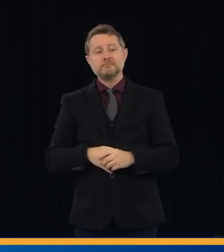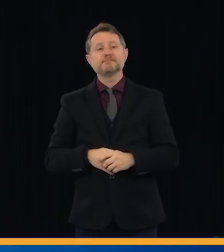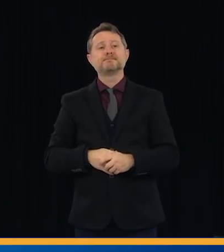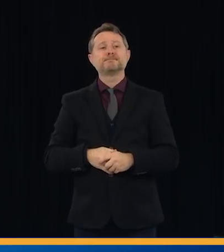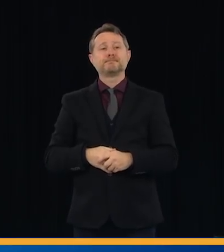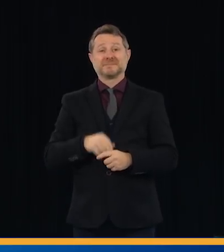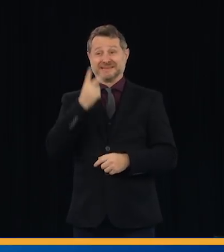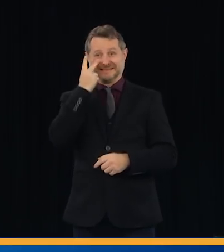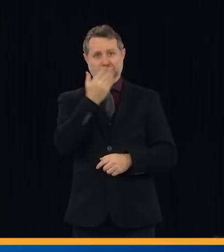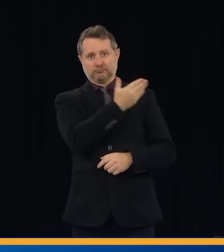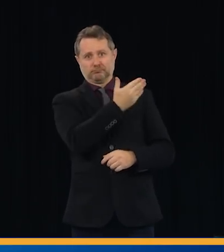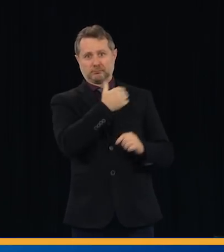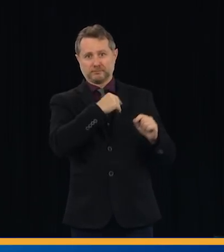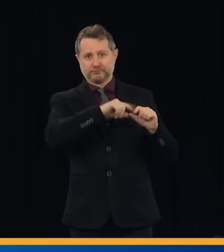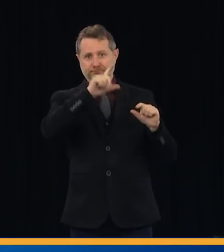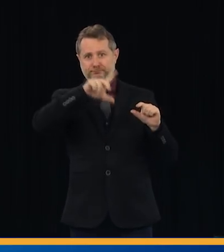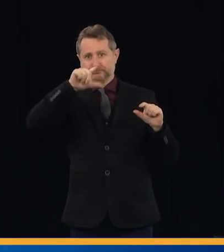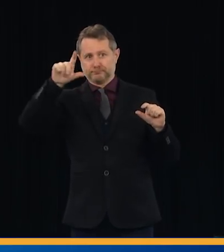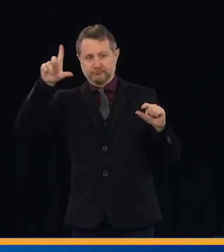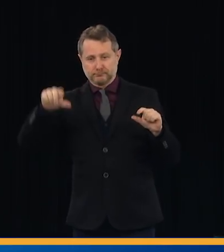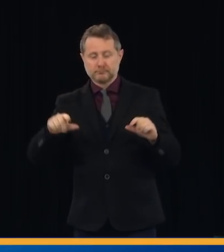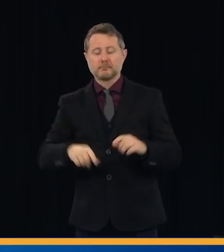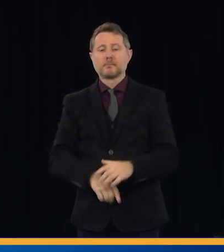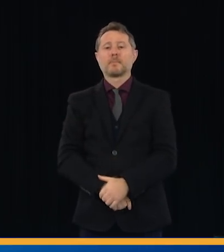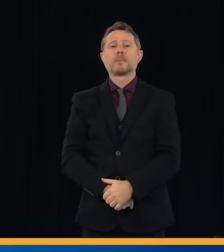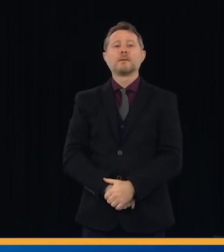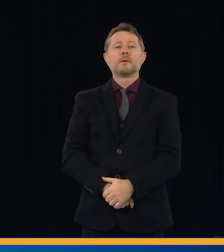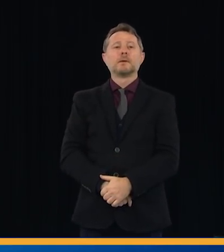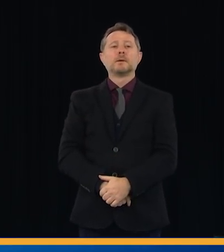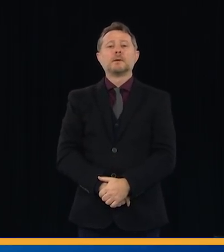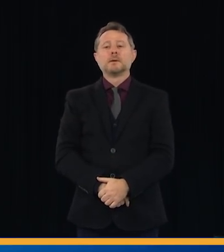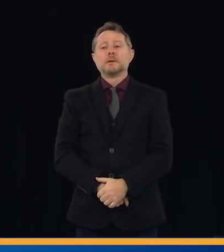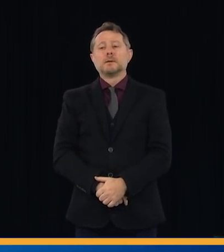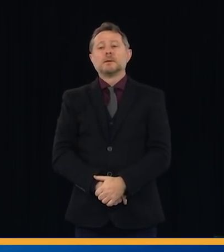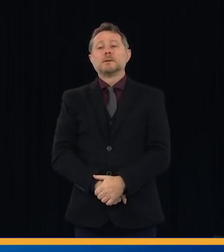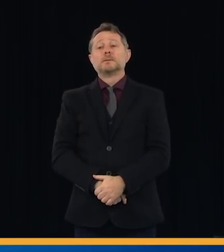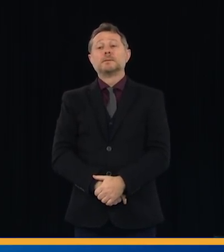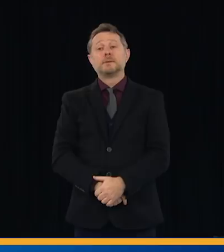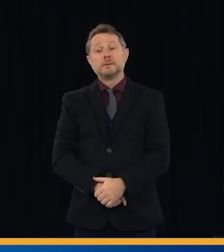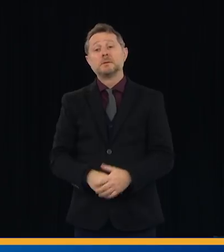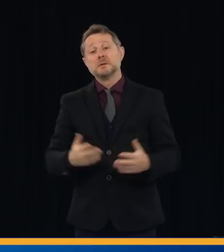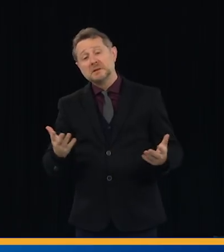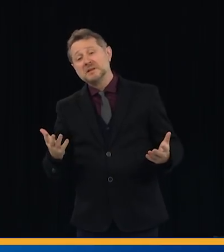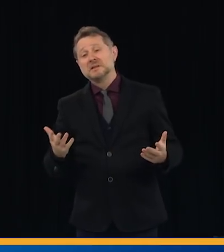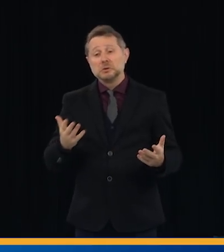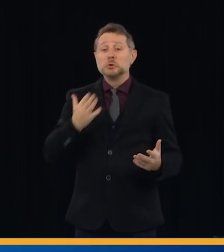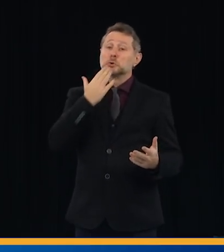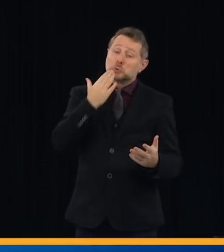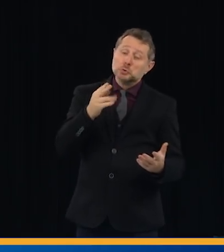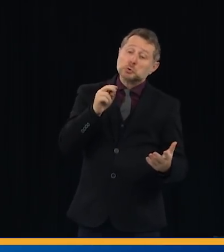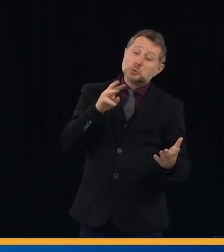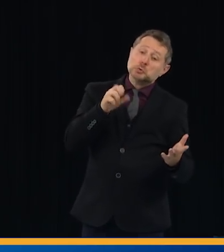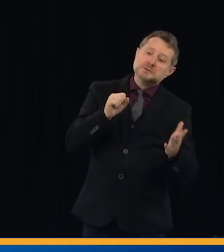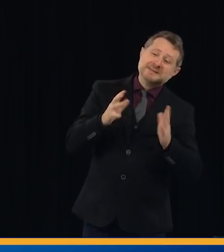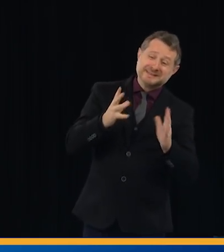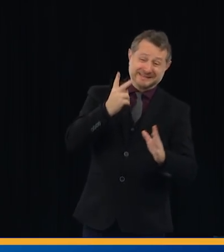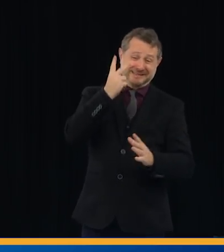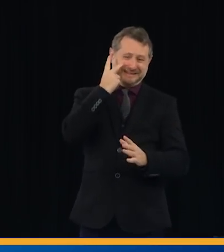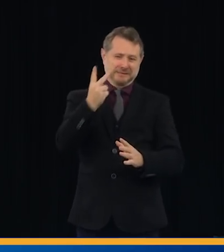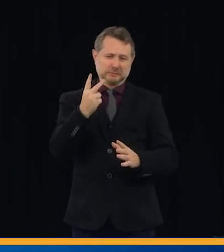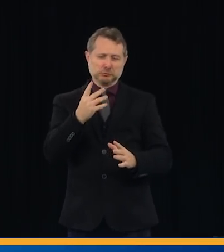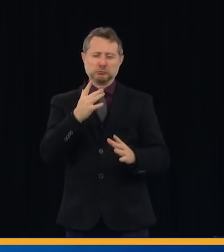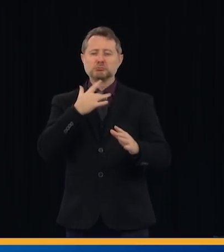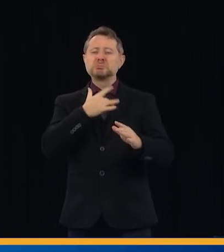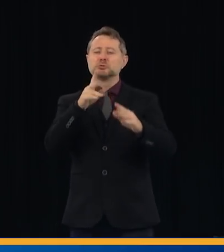wouldn't put tremendous stock in it, but it's good news. We're watching the trend, right, because we're trying